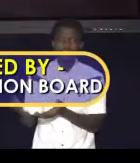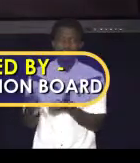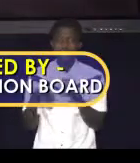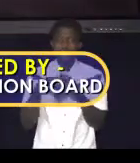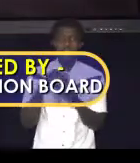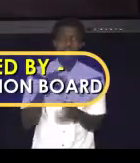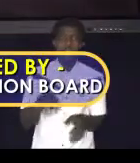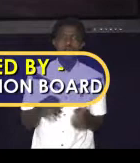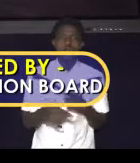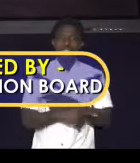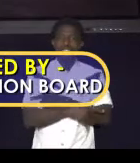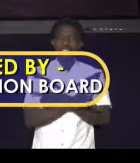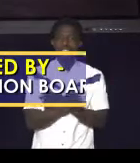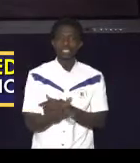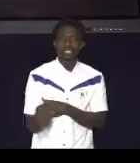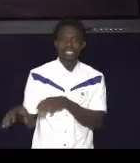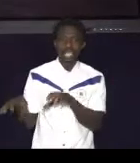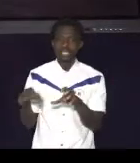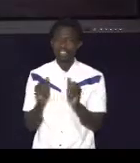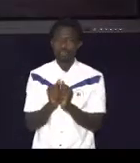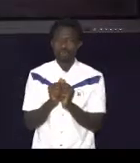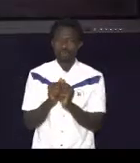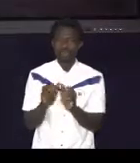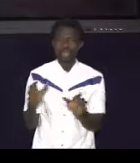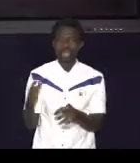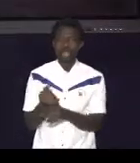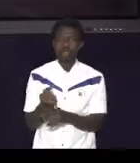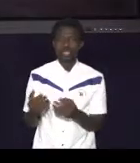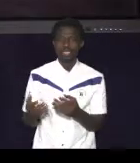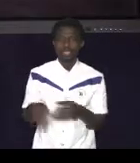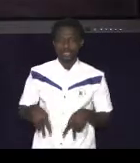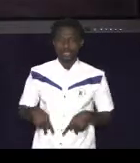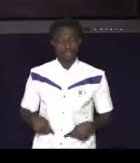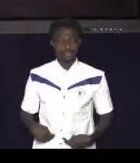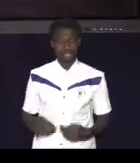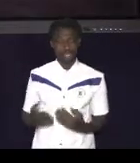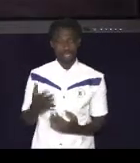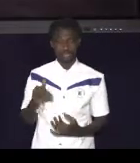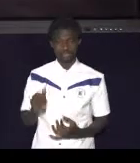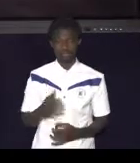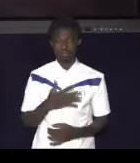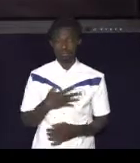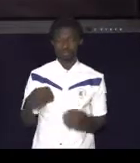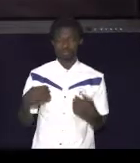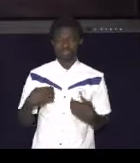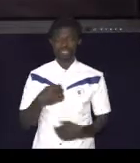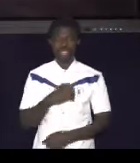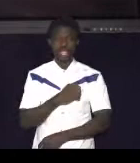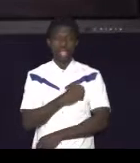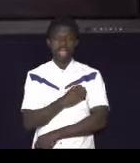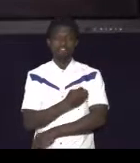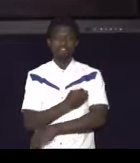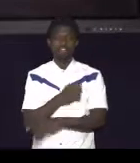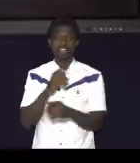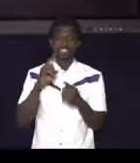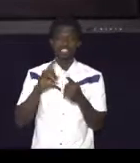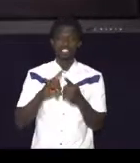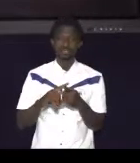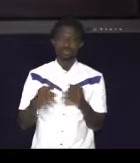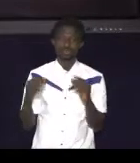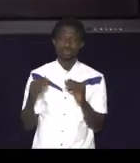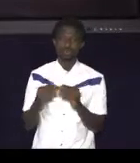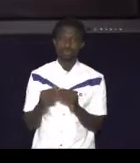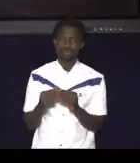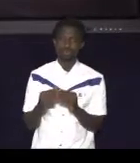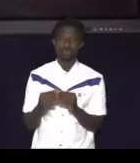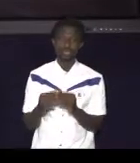daily activities without getting tired easily and still have energy to meet